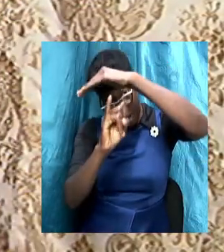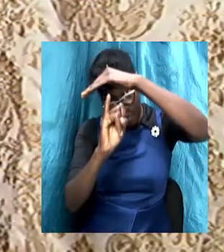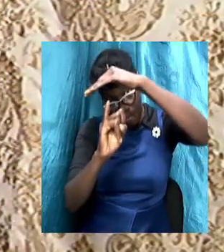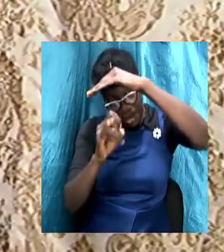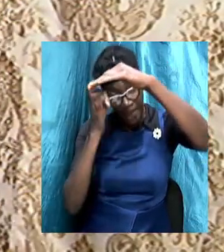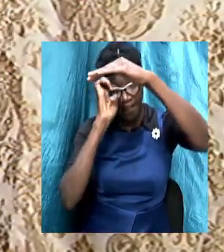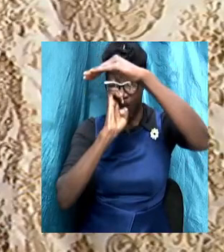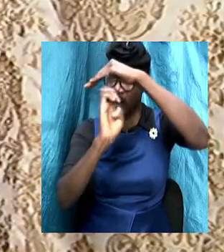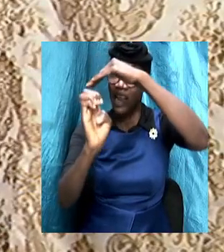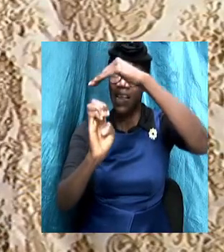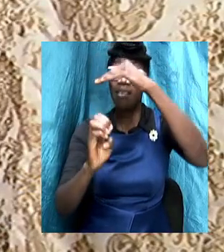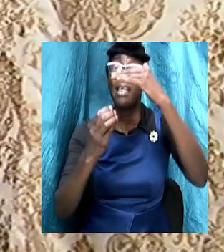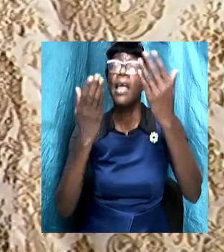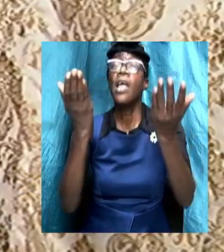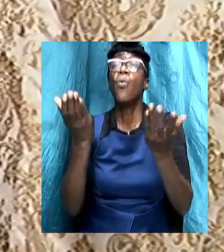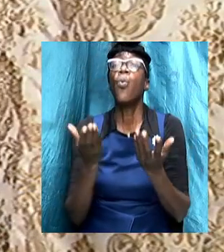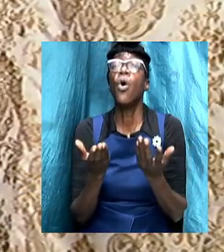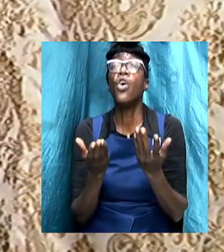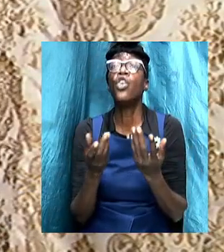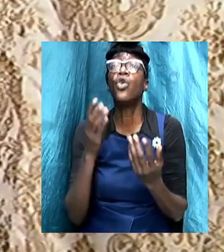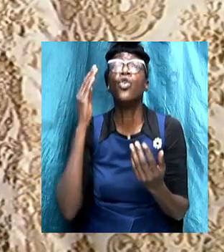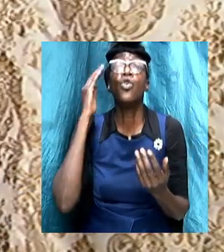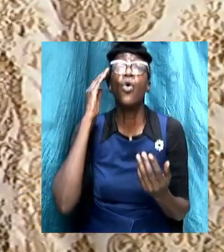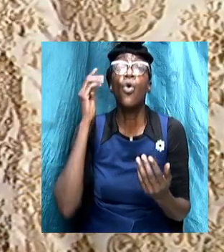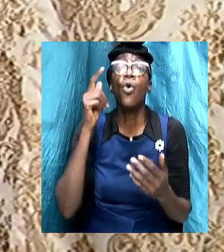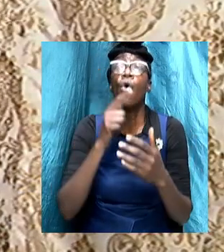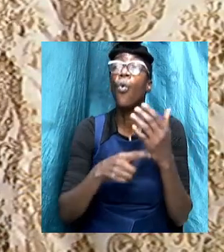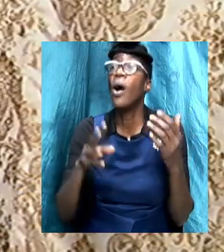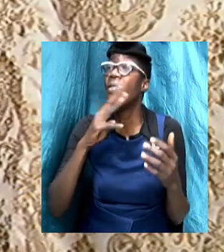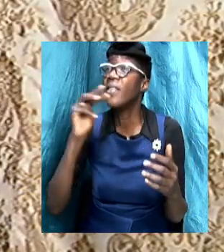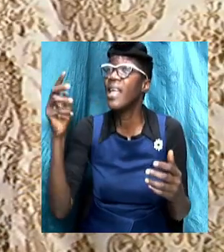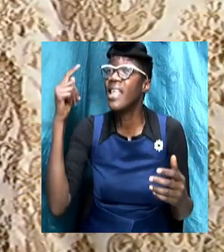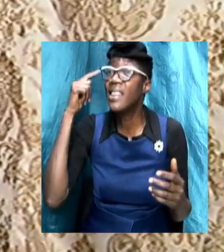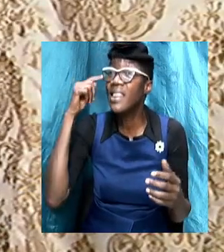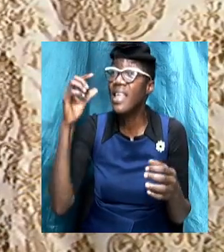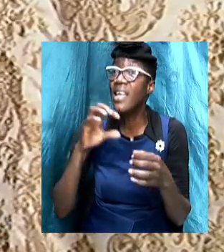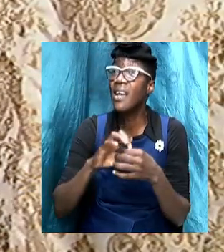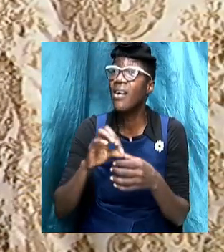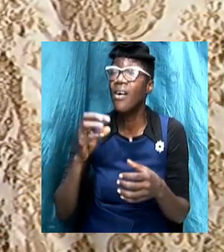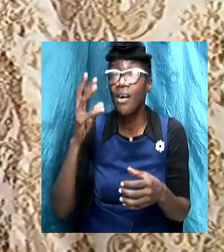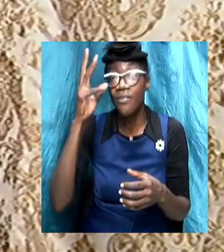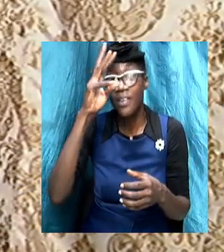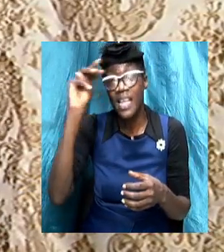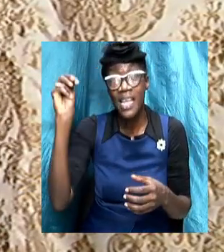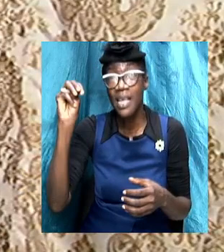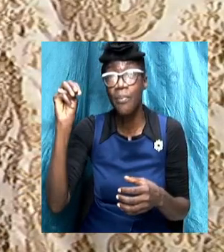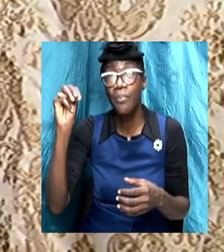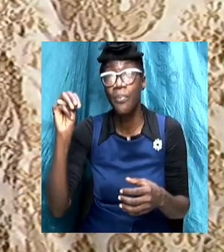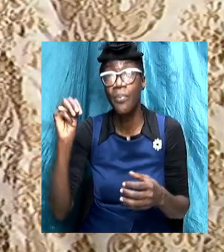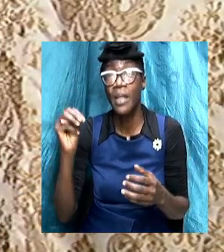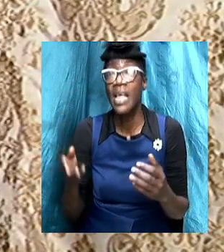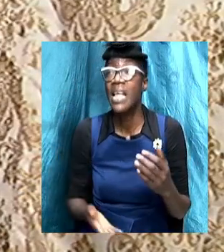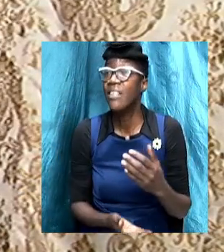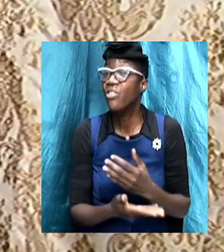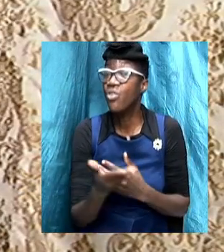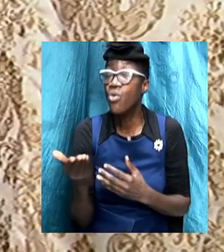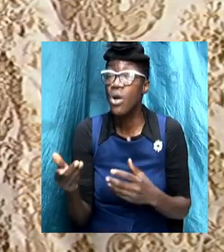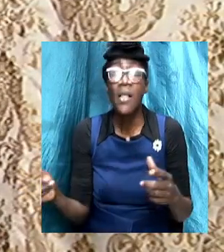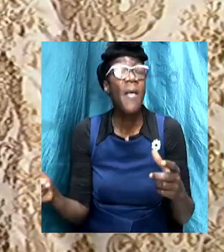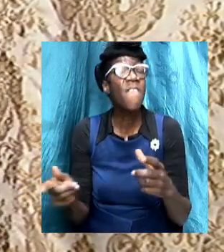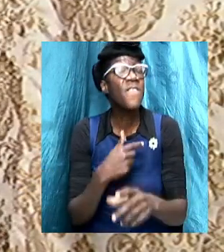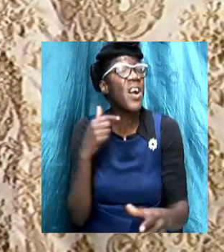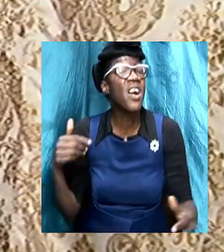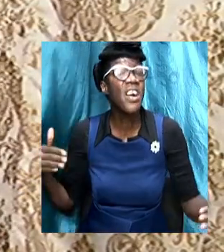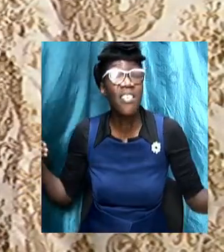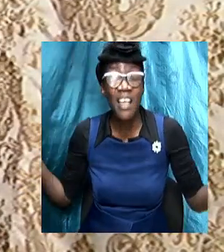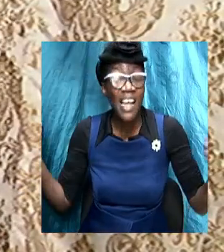whatever. He wanted to know what they thought of him. And therefore, praise God, we realize that the first attack